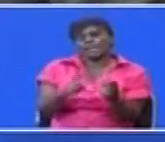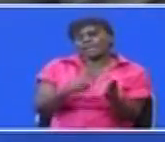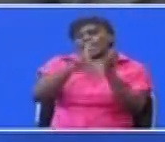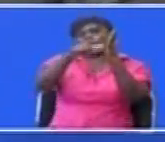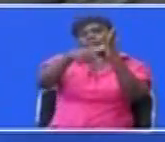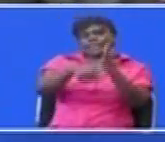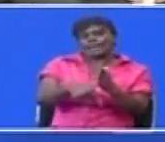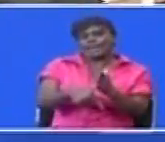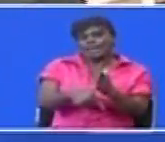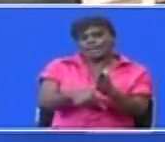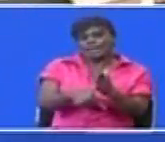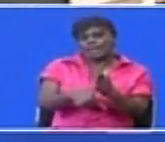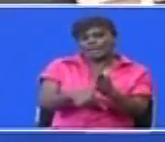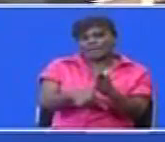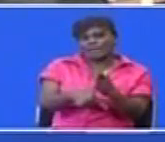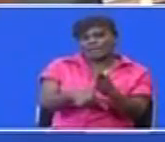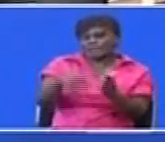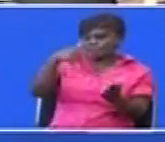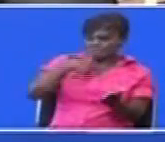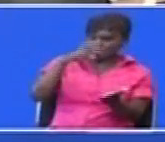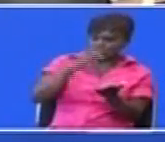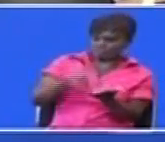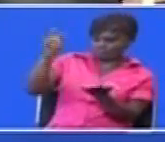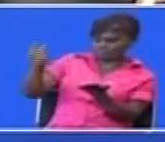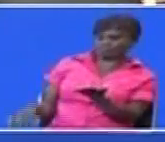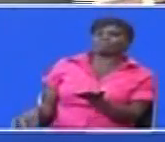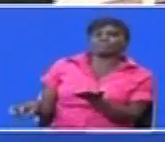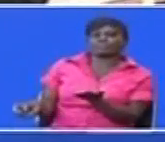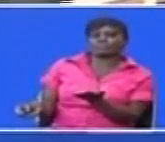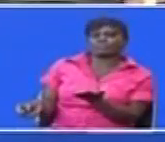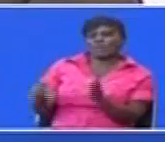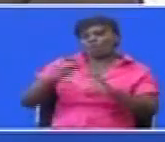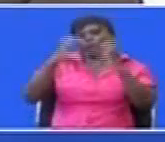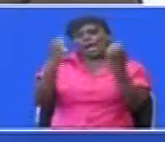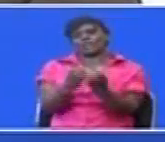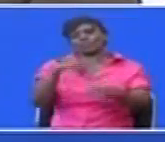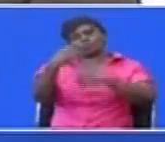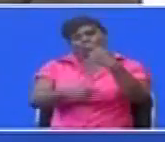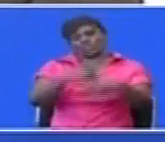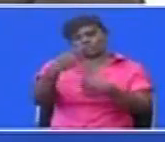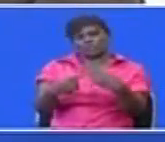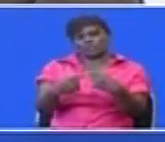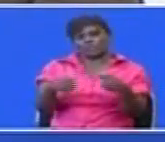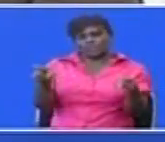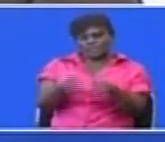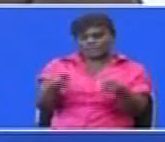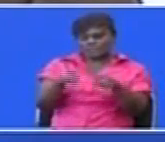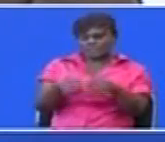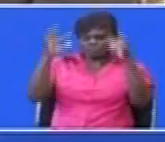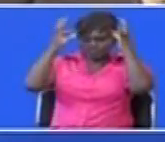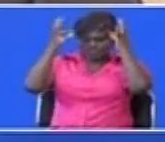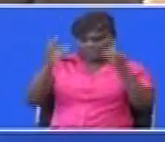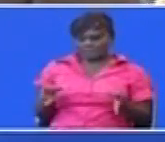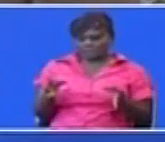miaka mitano, basi mimi nitaondoka. Dunia iendelee. The tough-talking president says he's determined to rid